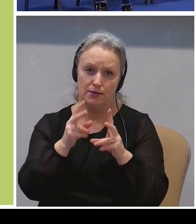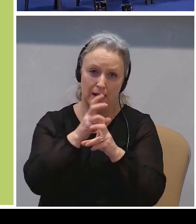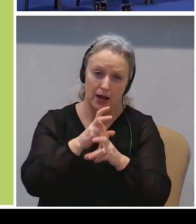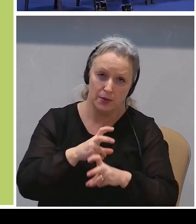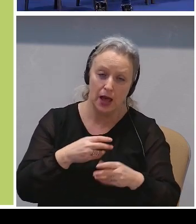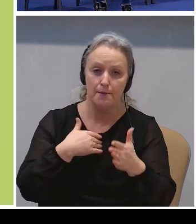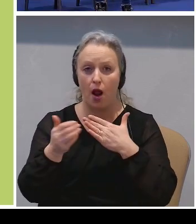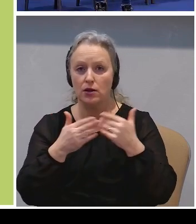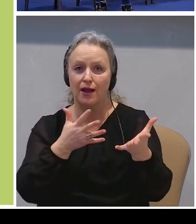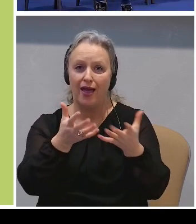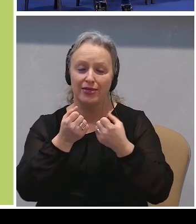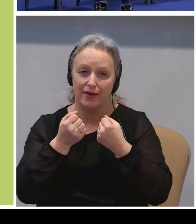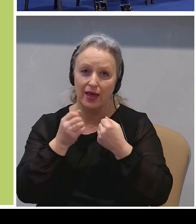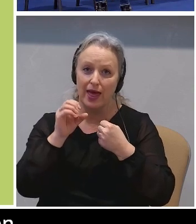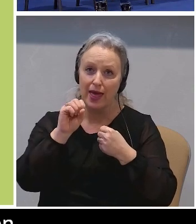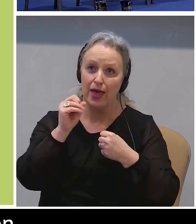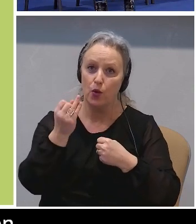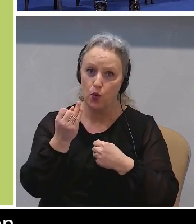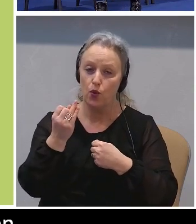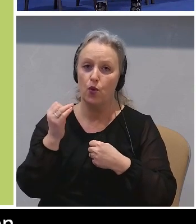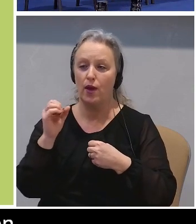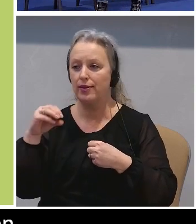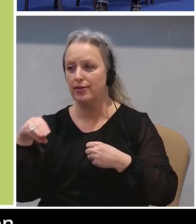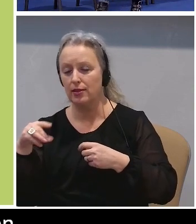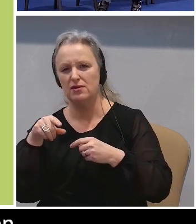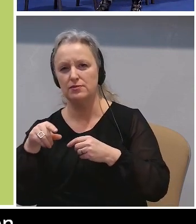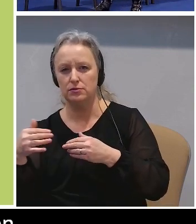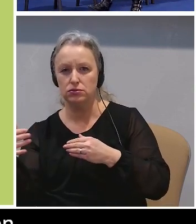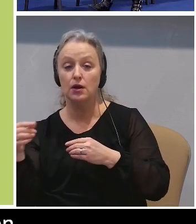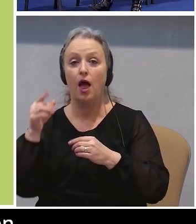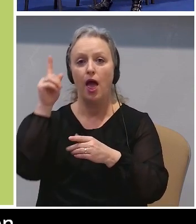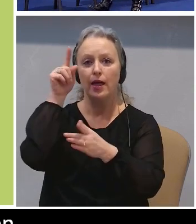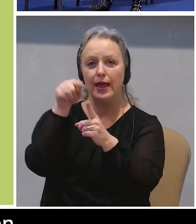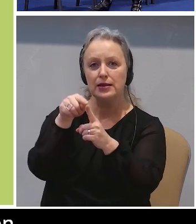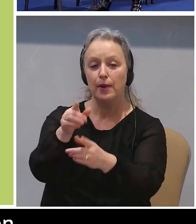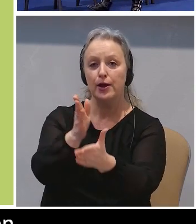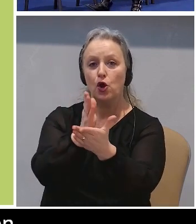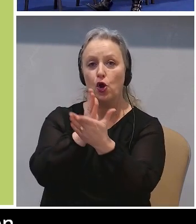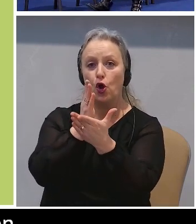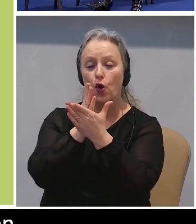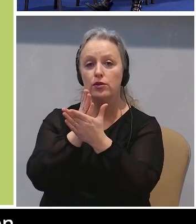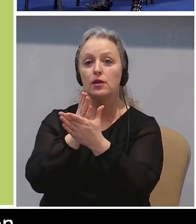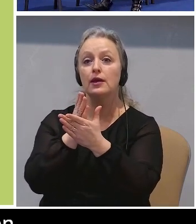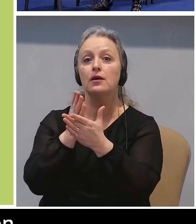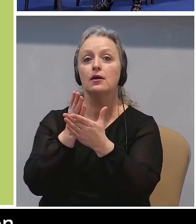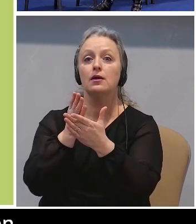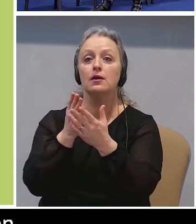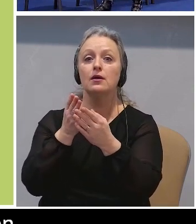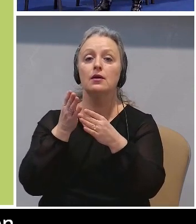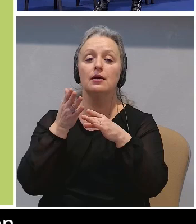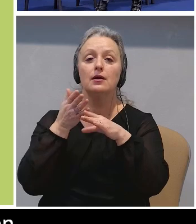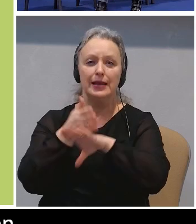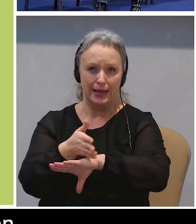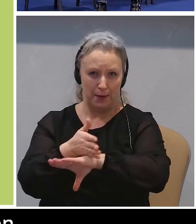make cross-border access to clinical trials possible. they met first just to identify what